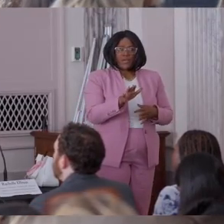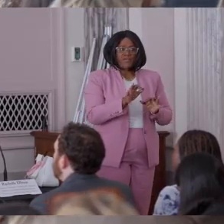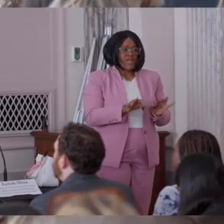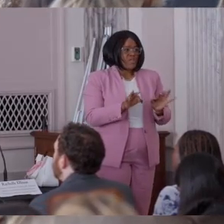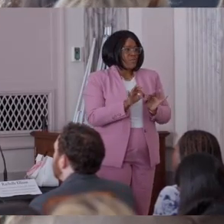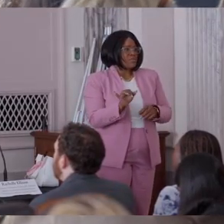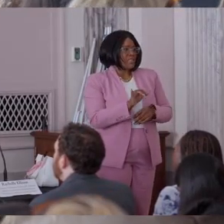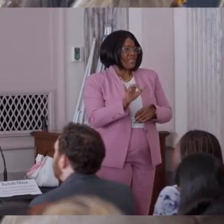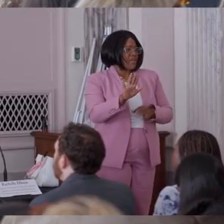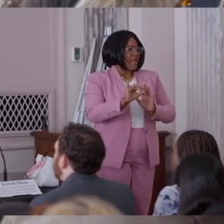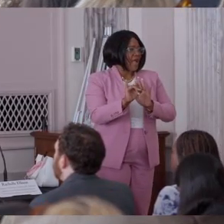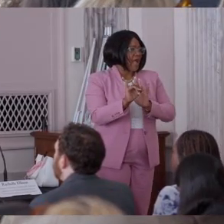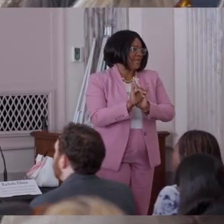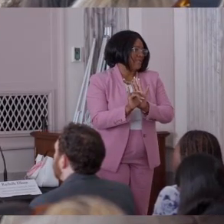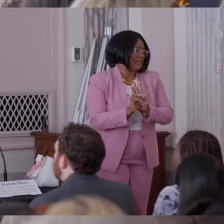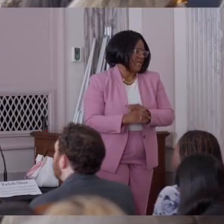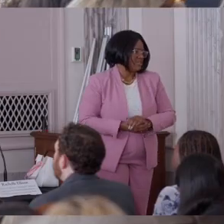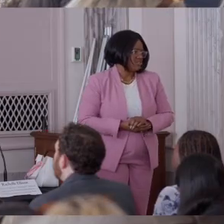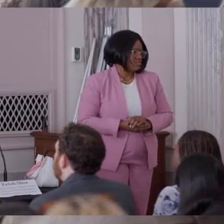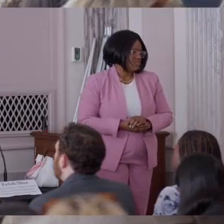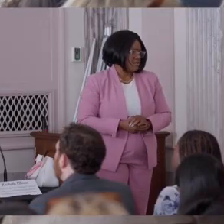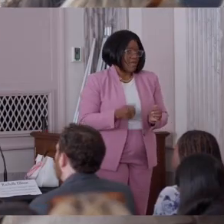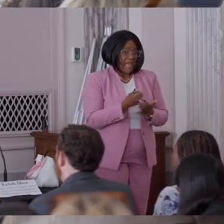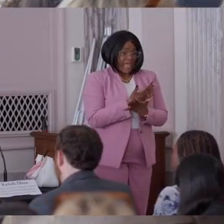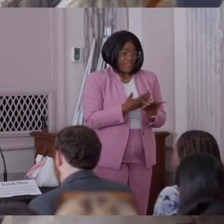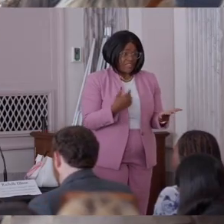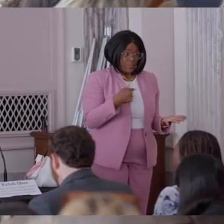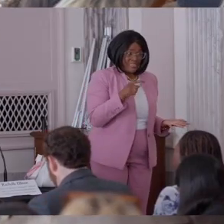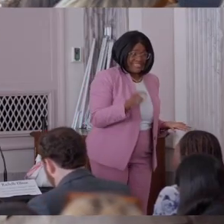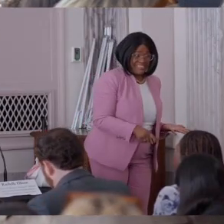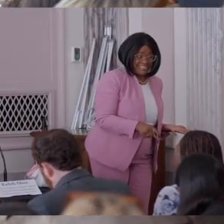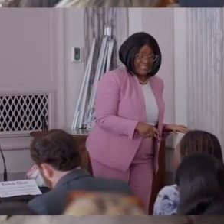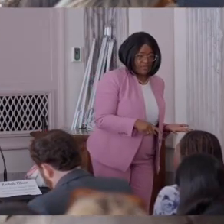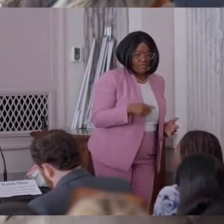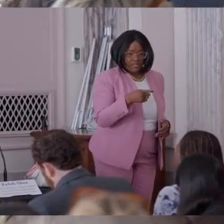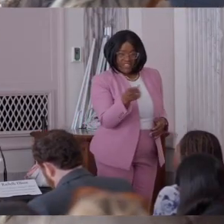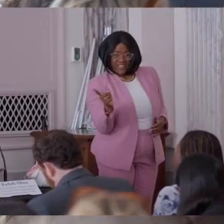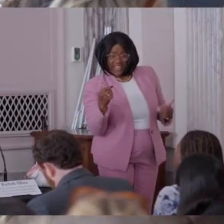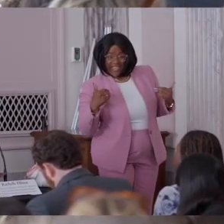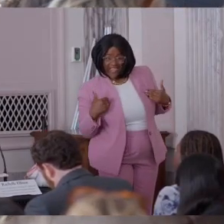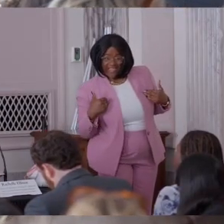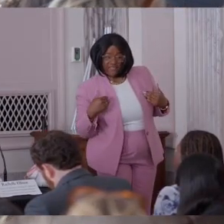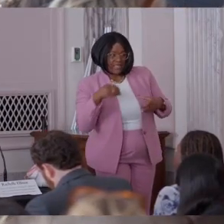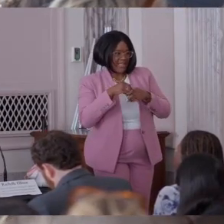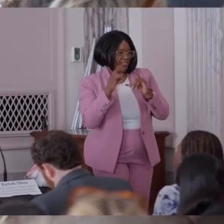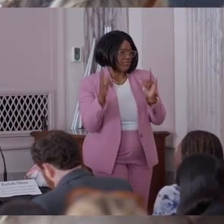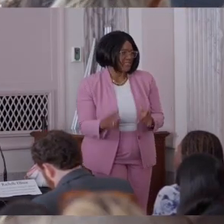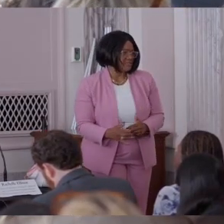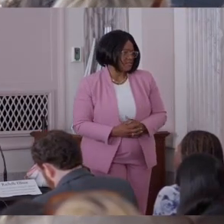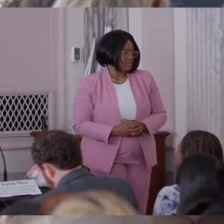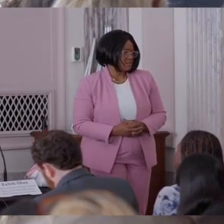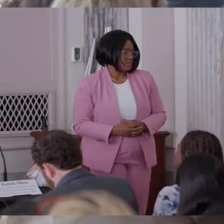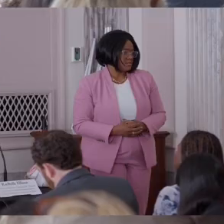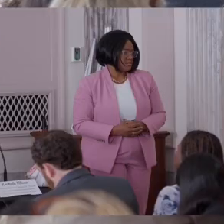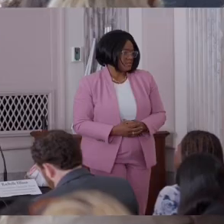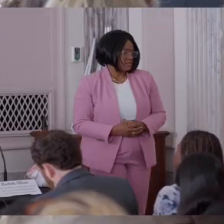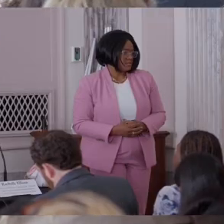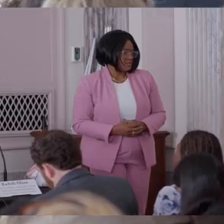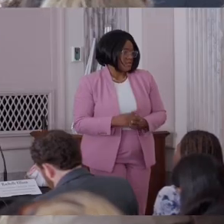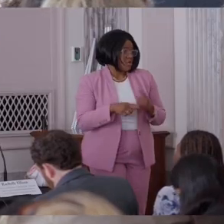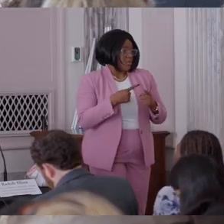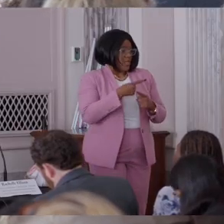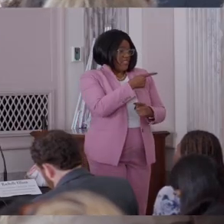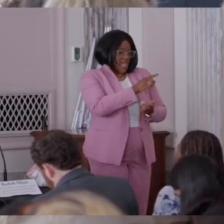like identification. Everything that people have is in those intents in encampments. And when